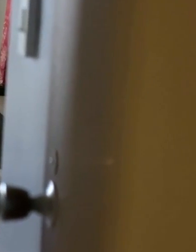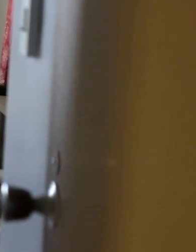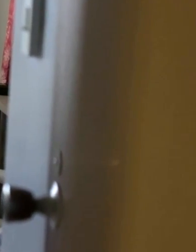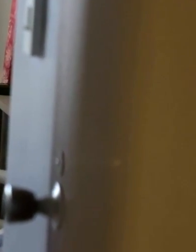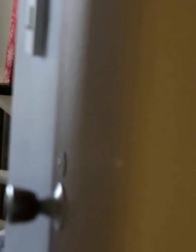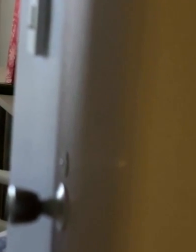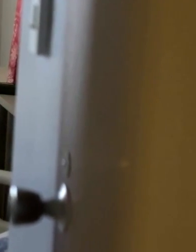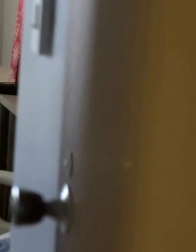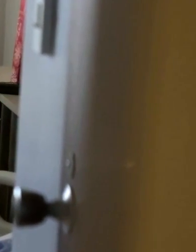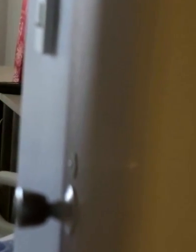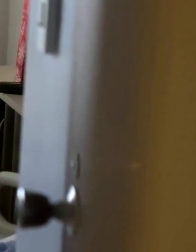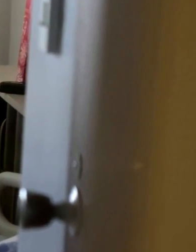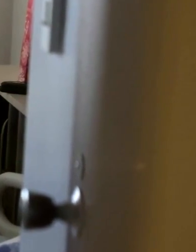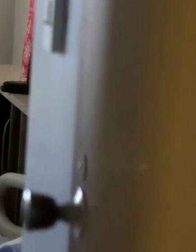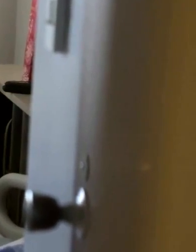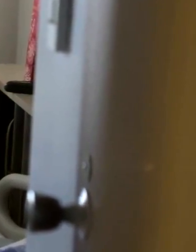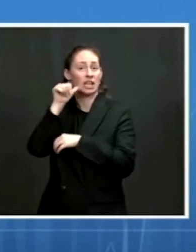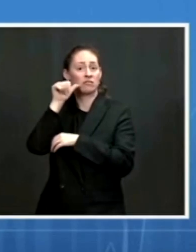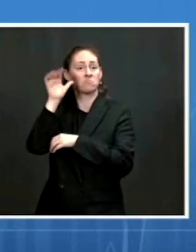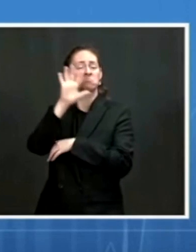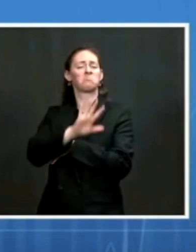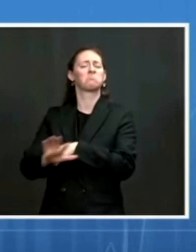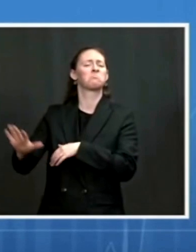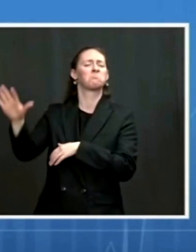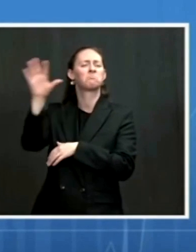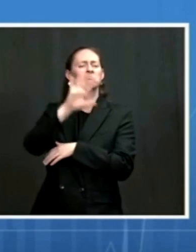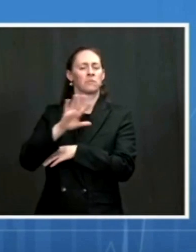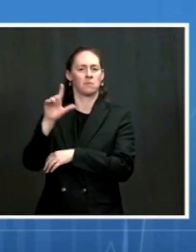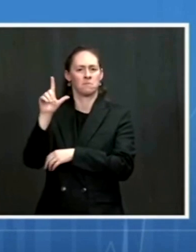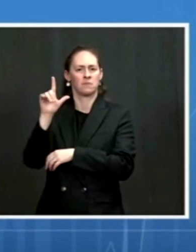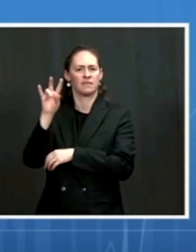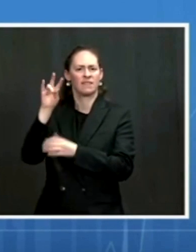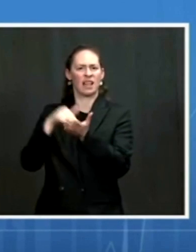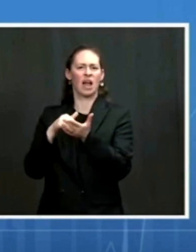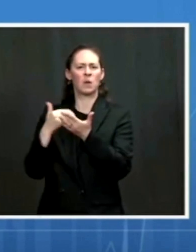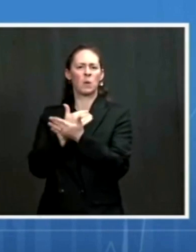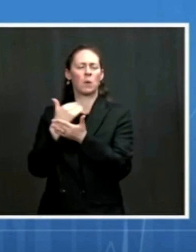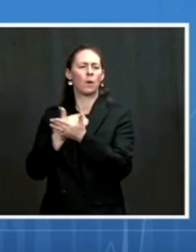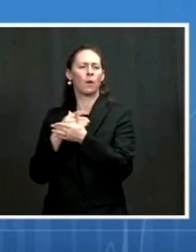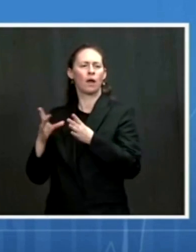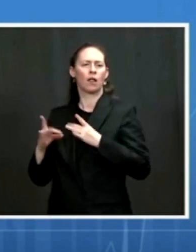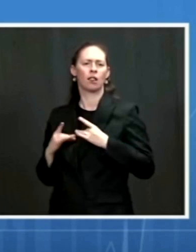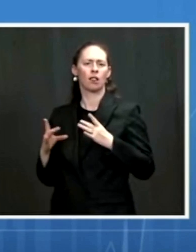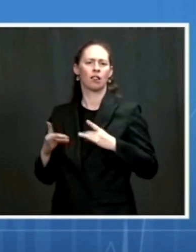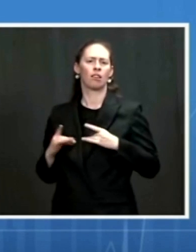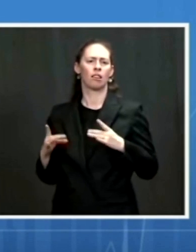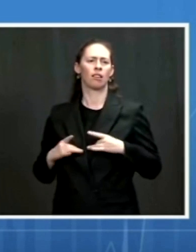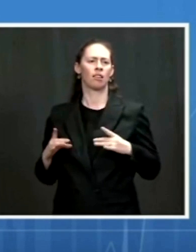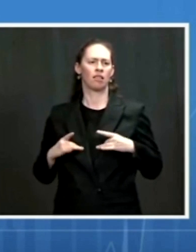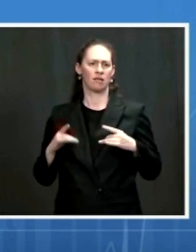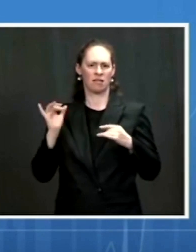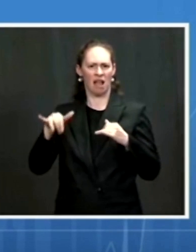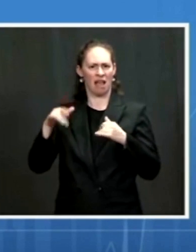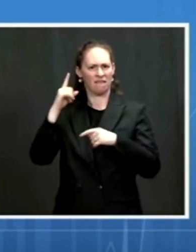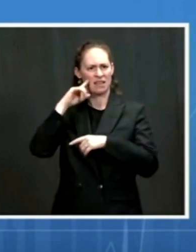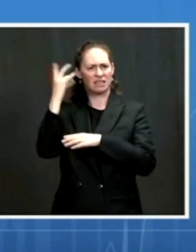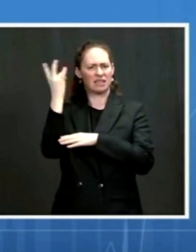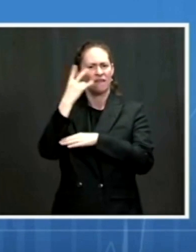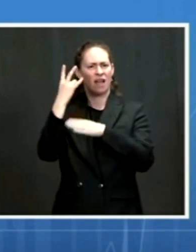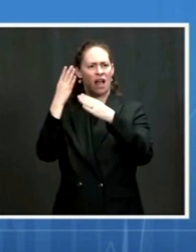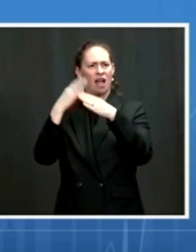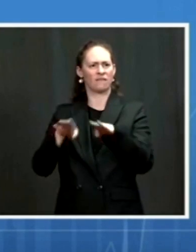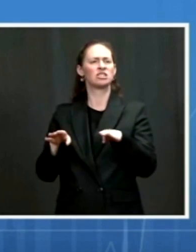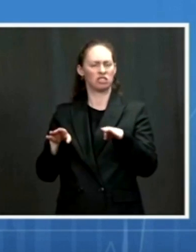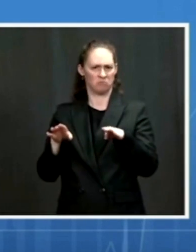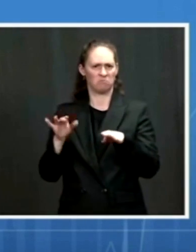COVID-19 cases plummet. Our seven-day average is about 27,700 cases per day. This